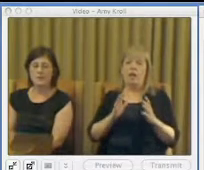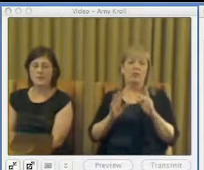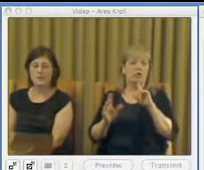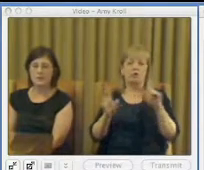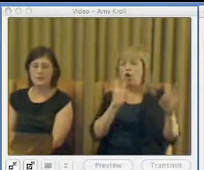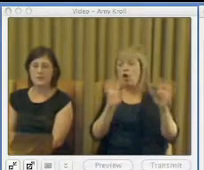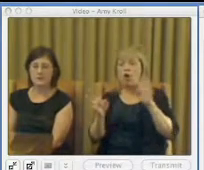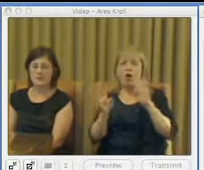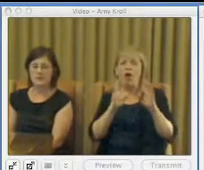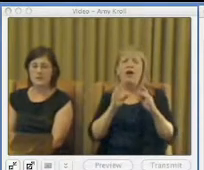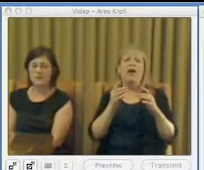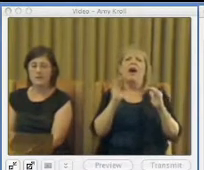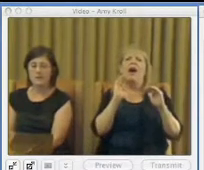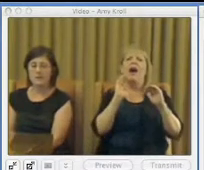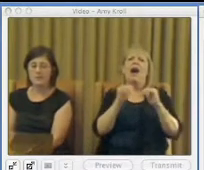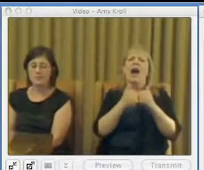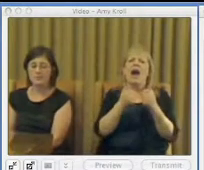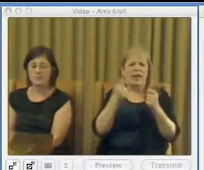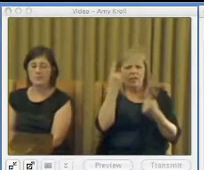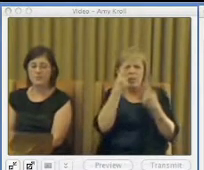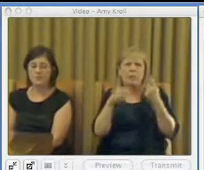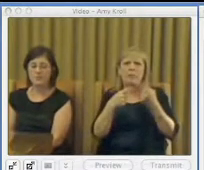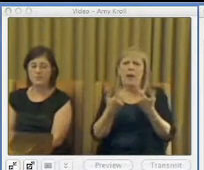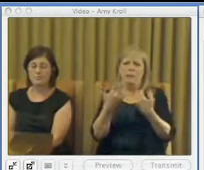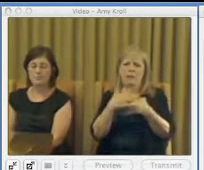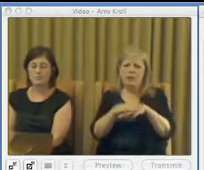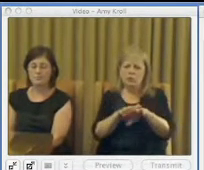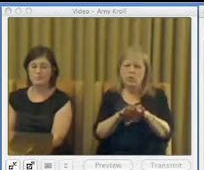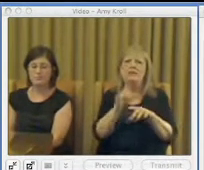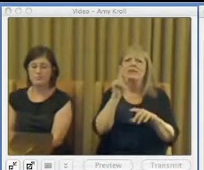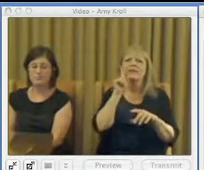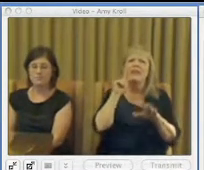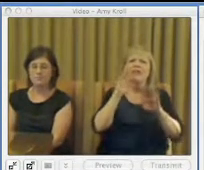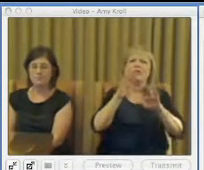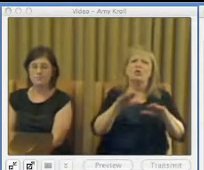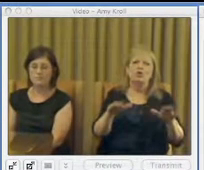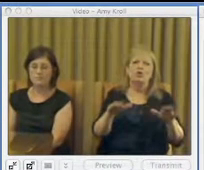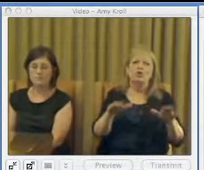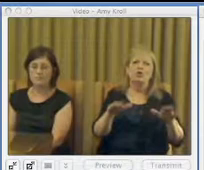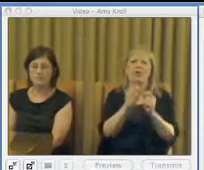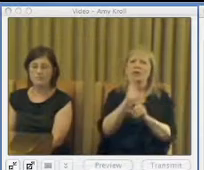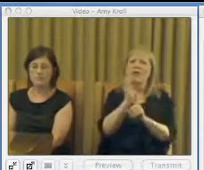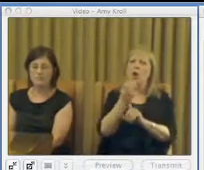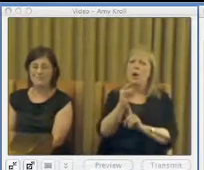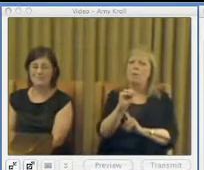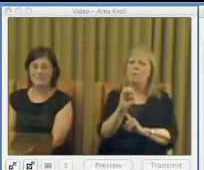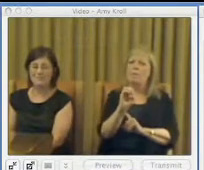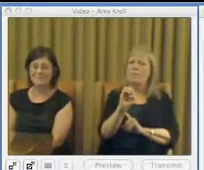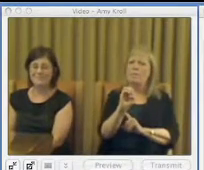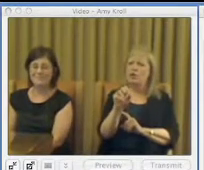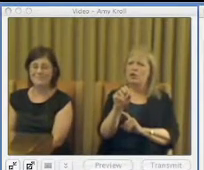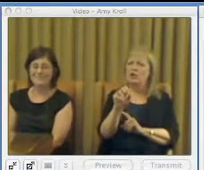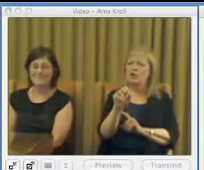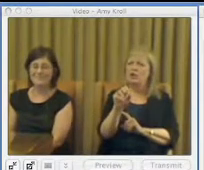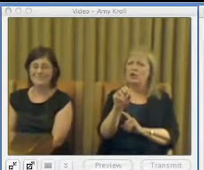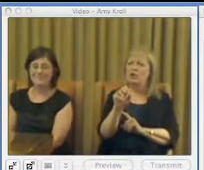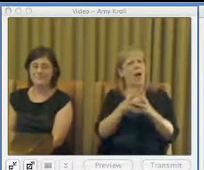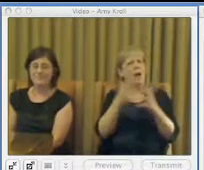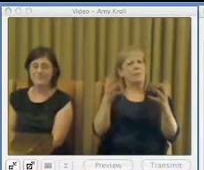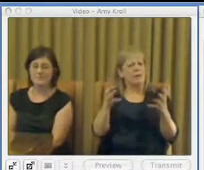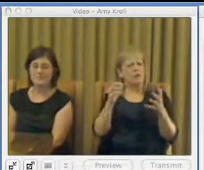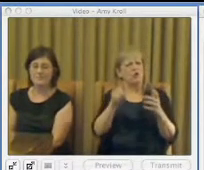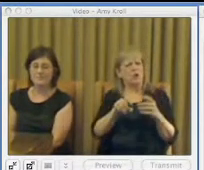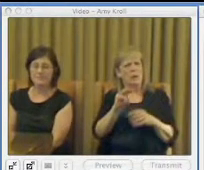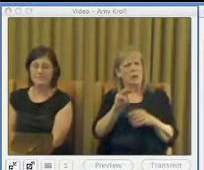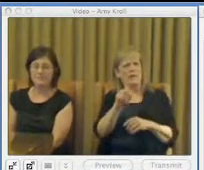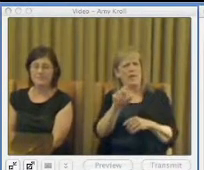of mainstreamed deaf children's cultural development while interpreting. So how much mediation should occur in a setting like an educational